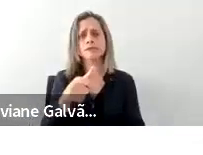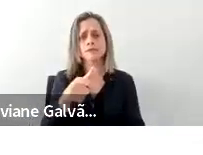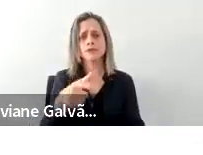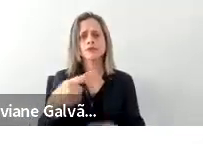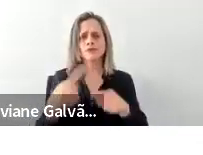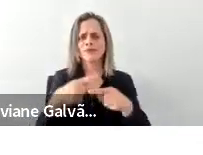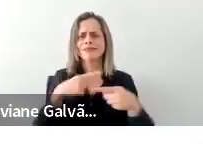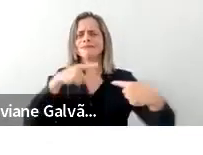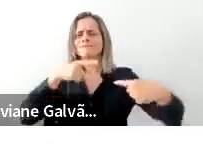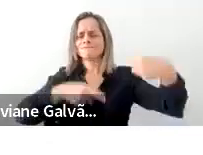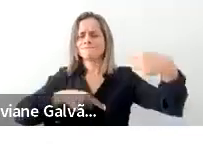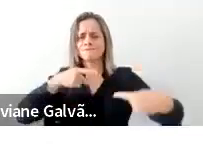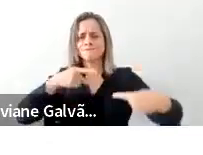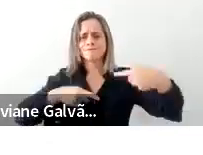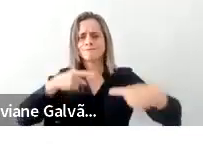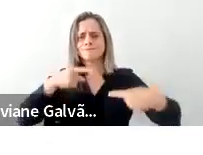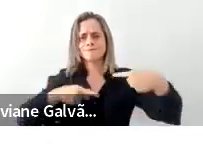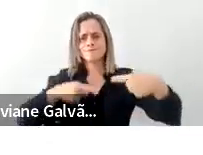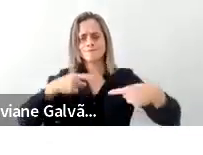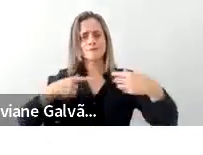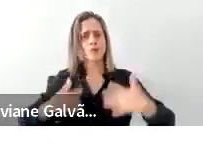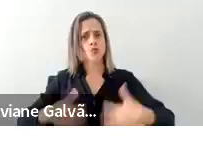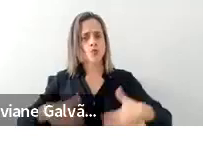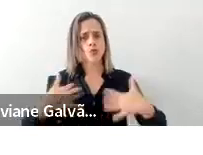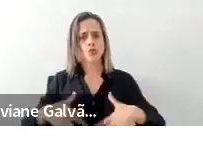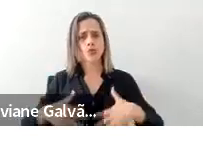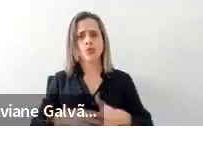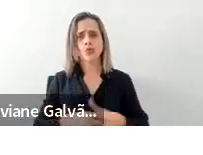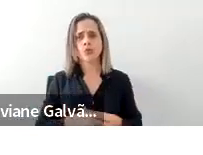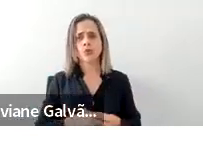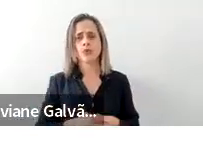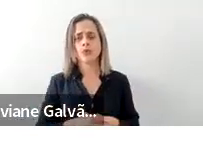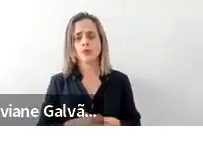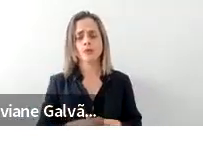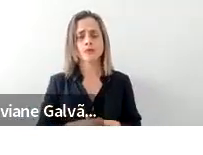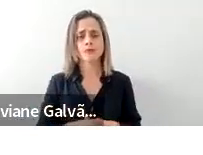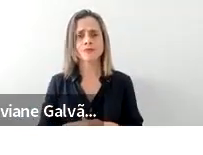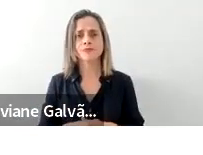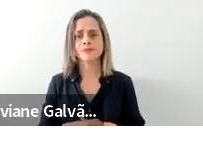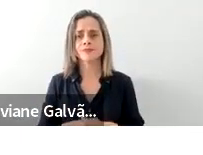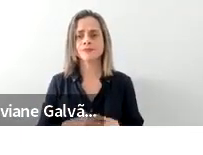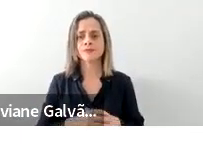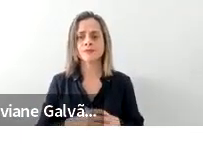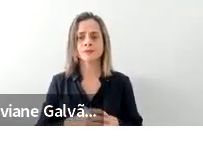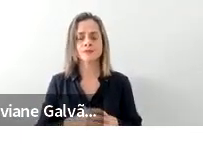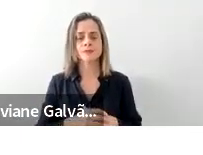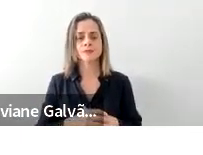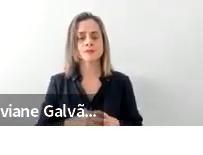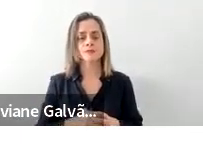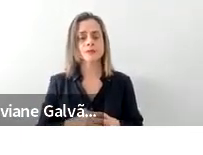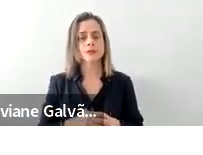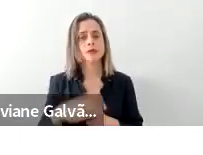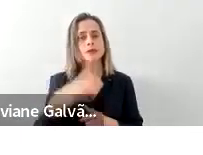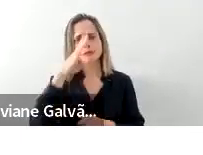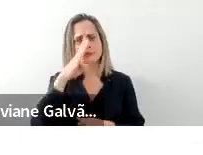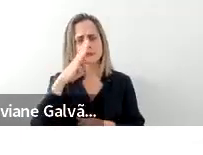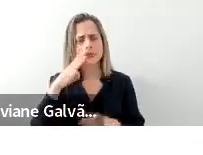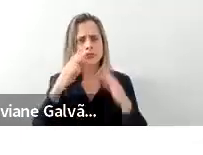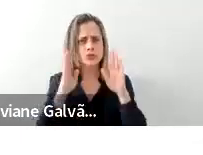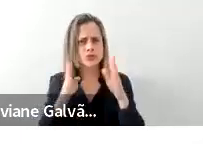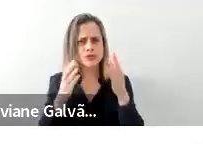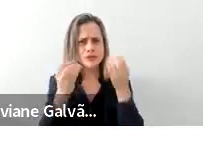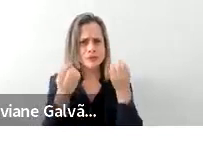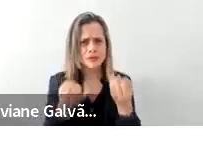yeah, Vygotsky had a Marxist psychology. He had that. He had it already. But that's not what Vygotsky's saying. He's saying, first